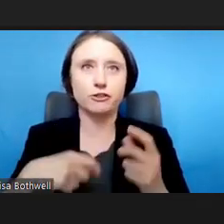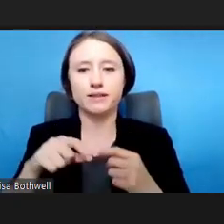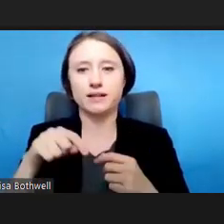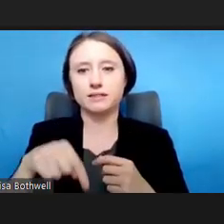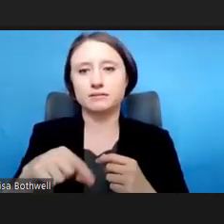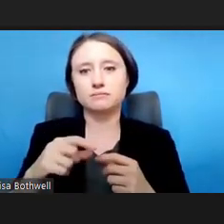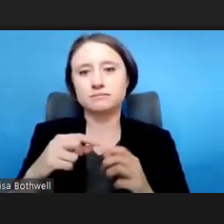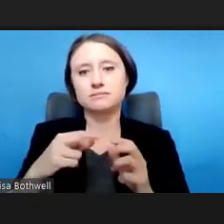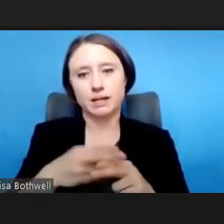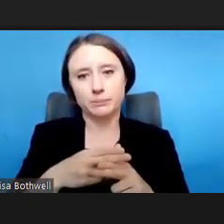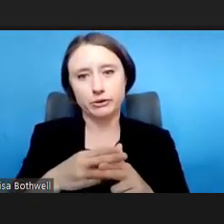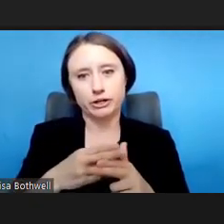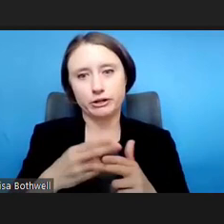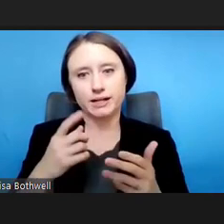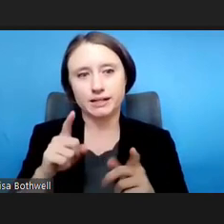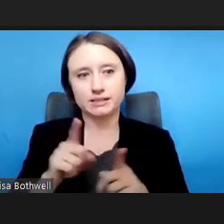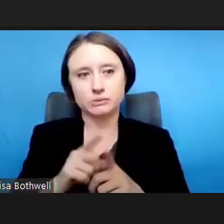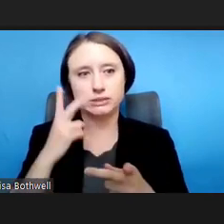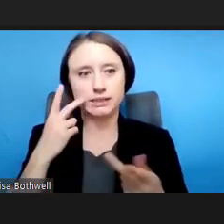increase funding for